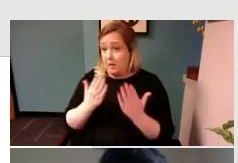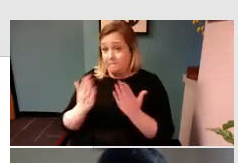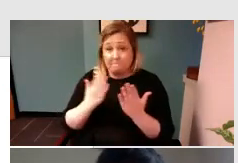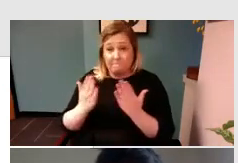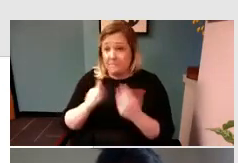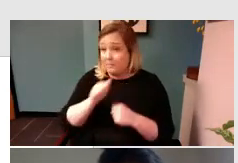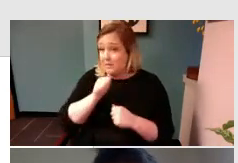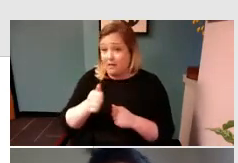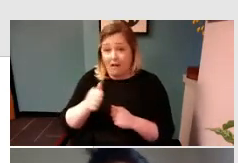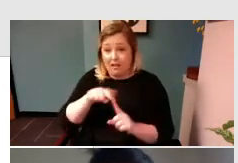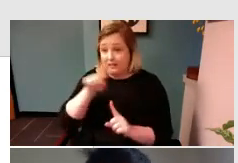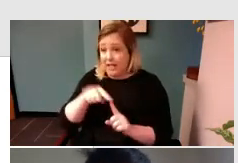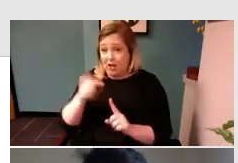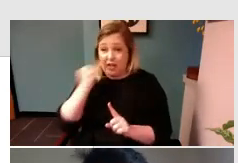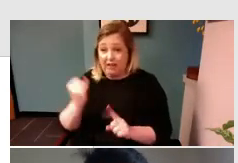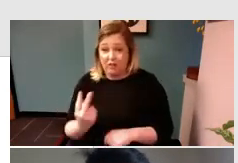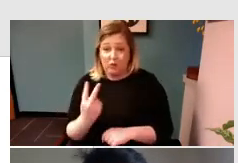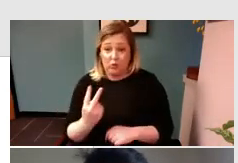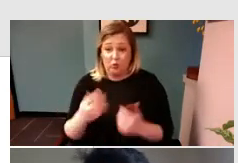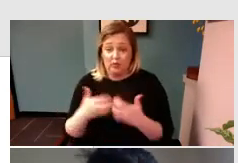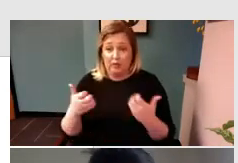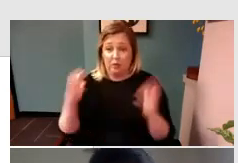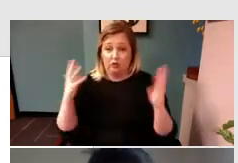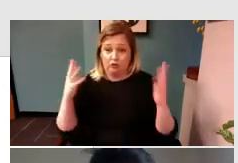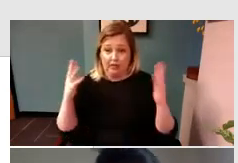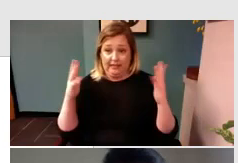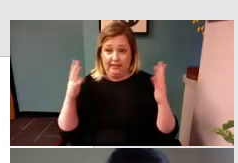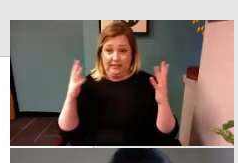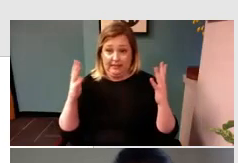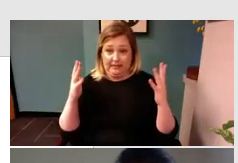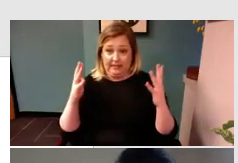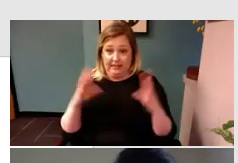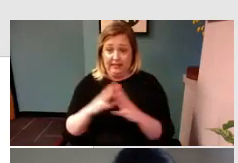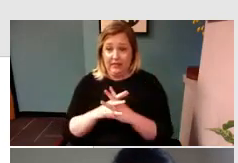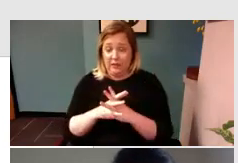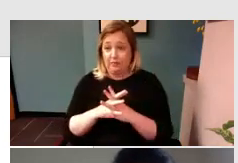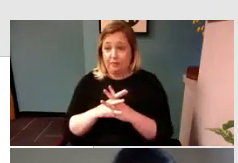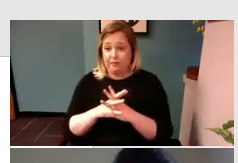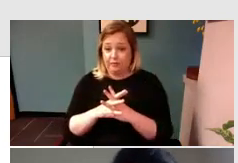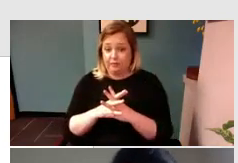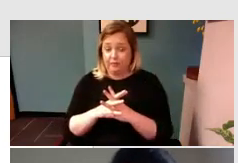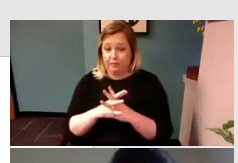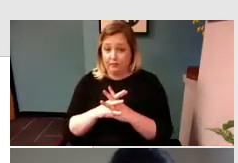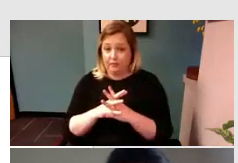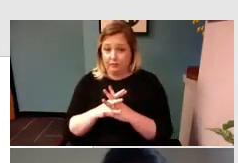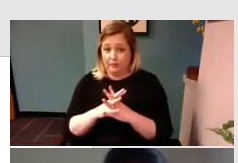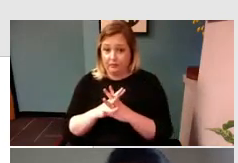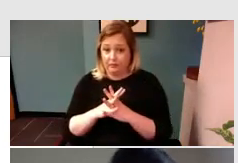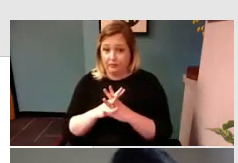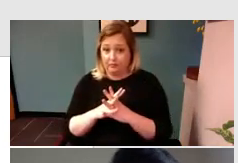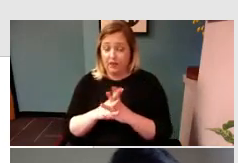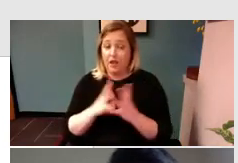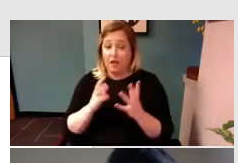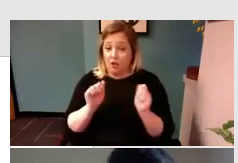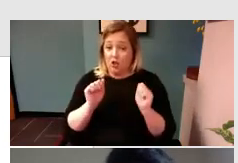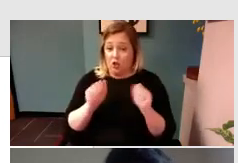particular separate trees. This is connected as a parent-child proper relationship. This tree is also connected with a proper parent-child relationship.